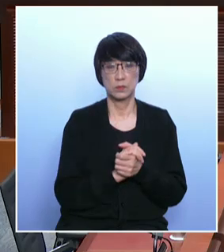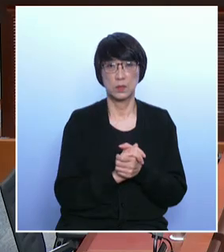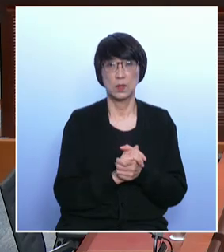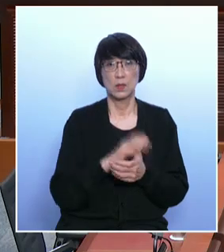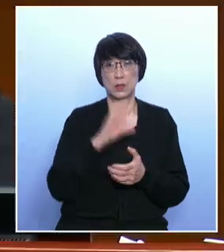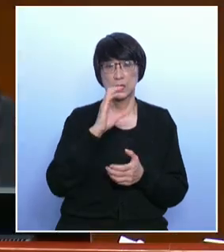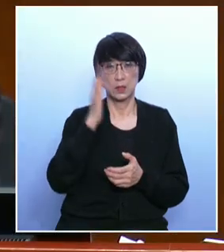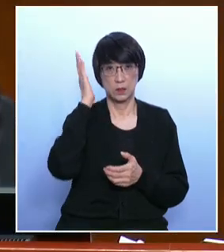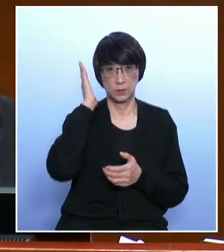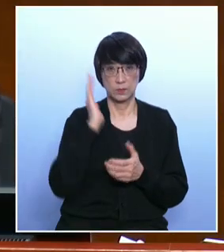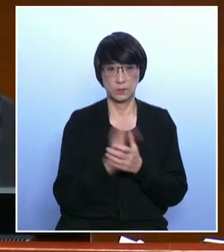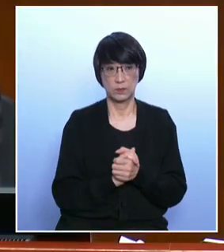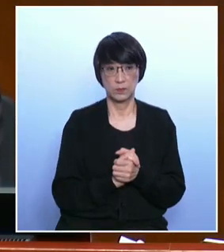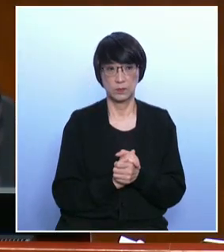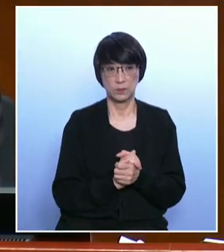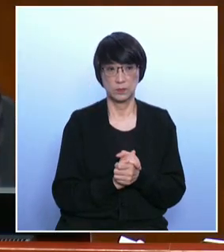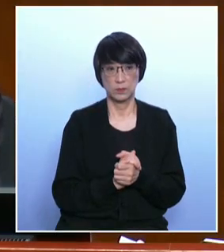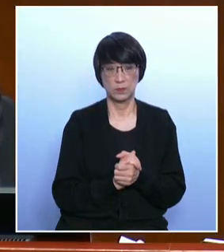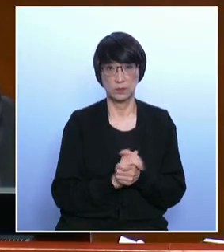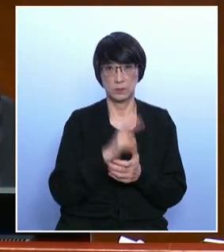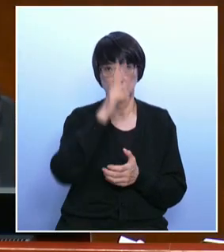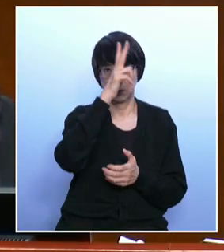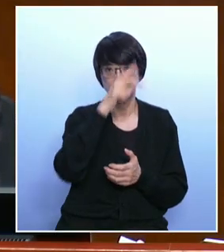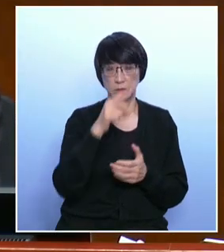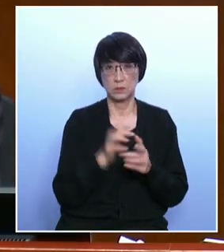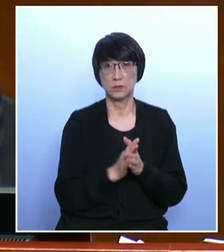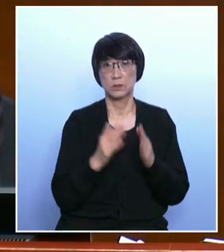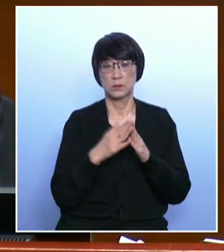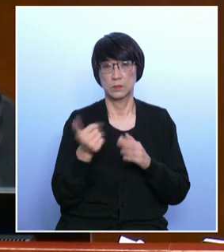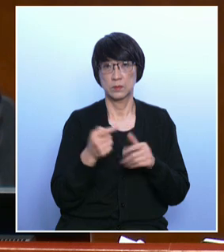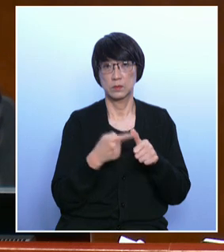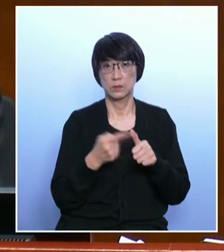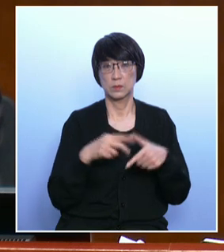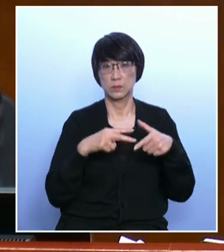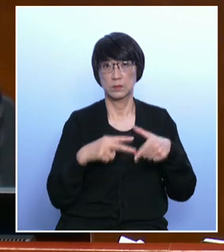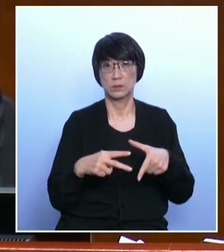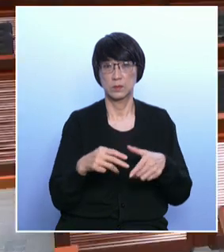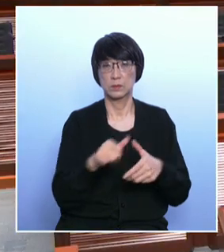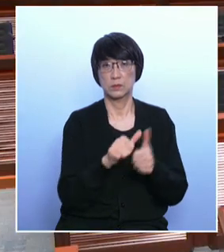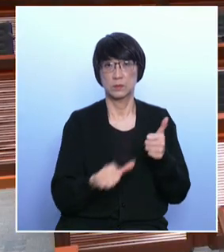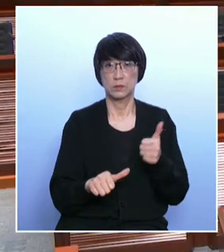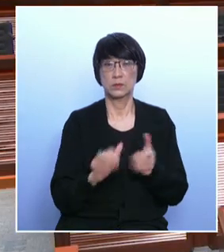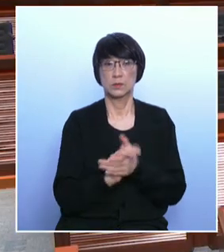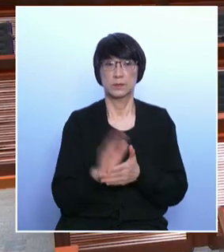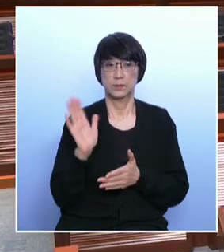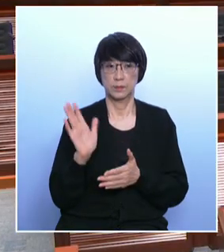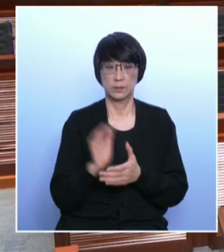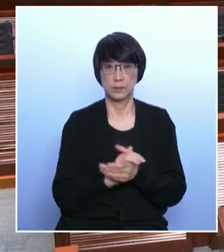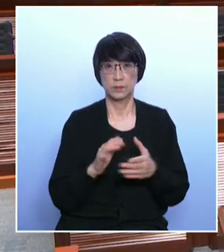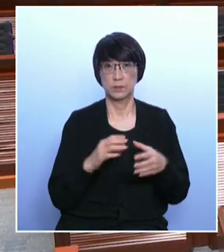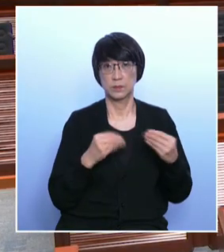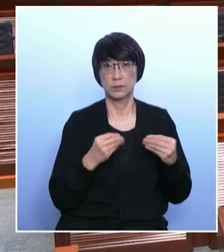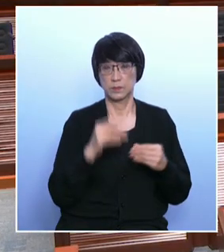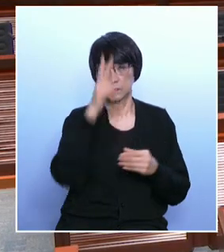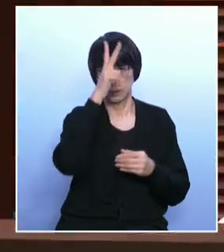Ms. Chan, Mr. Jason Look, Mr. Gary Chung. Undersecretary, the floor is yours. Thank